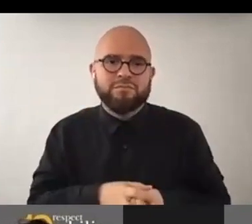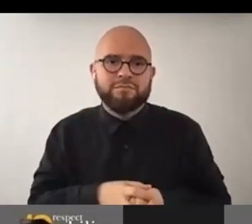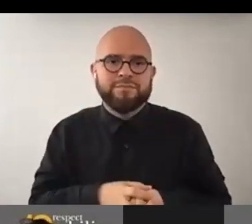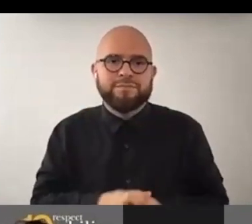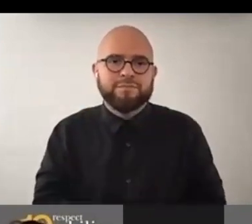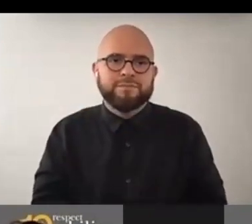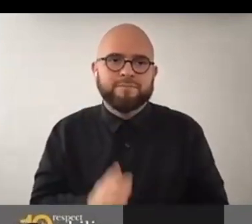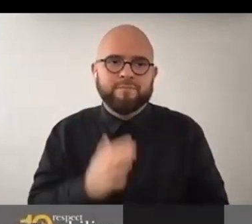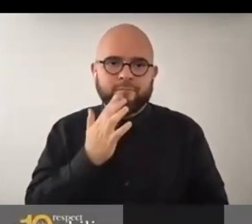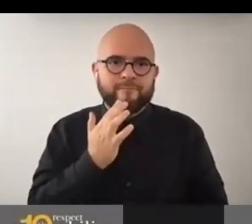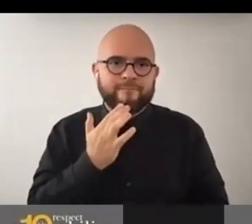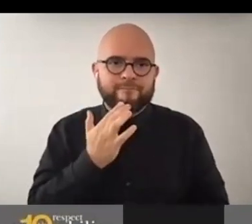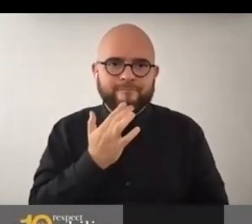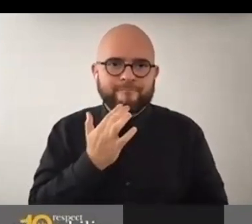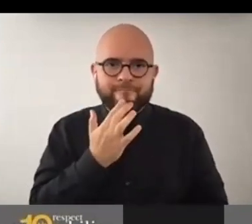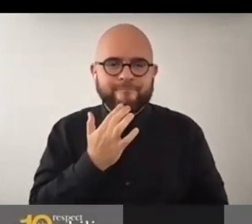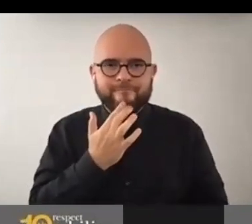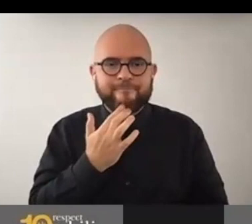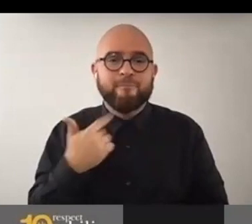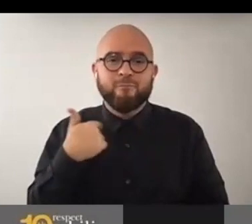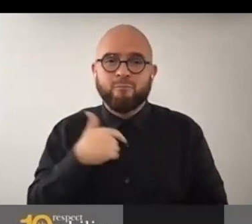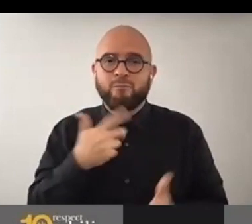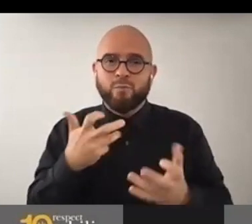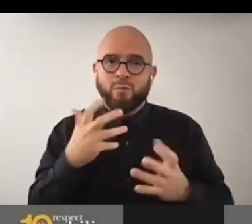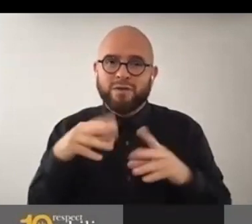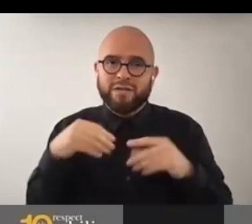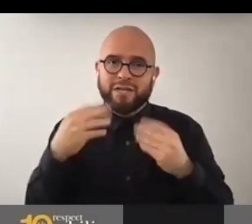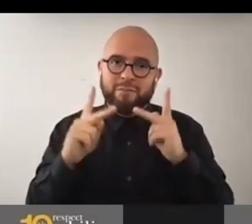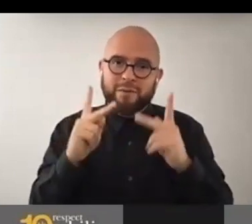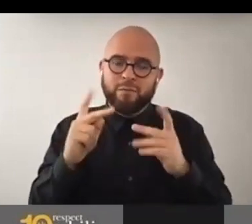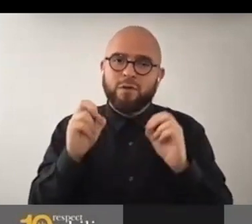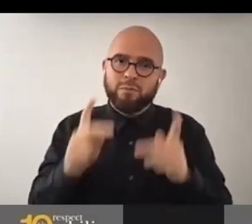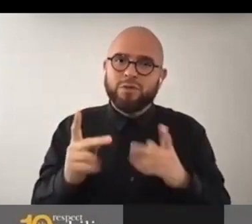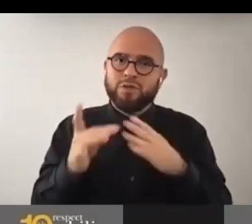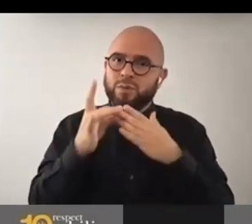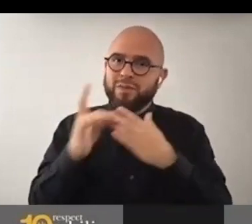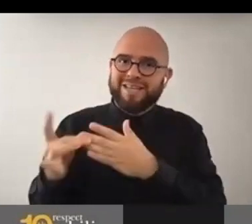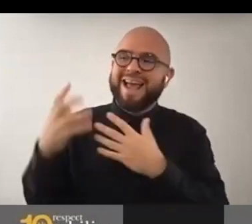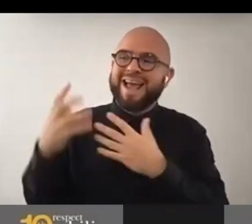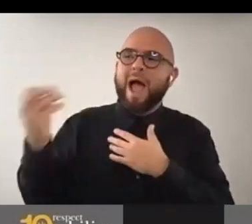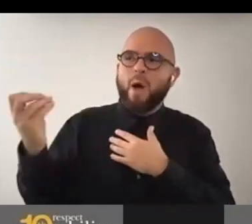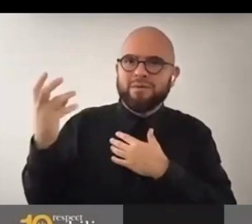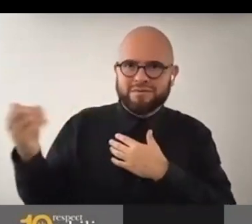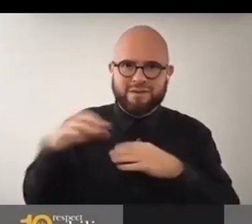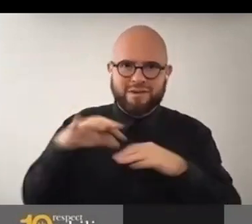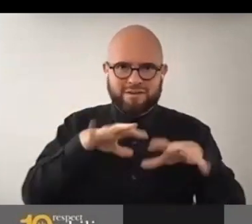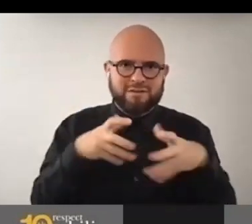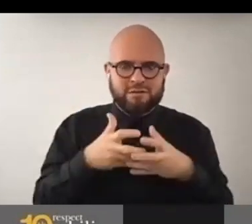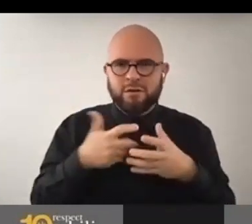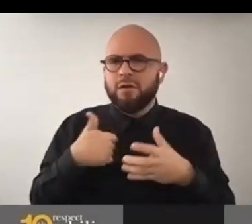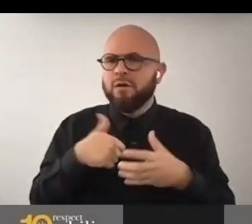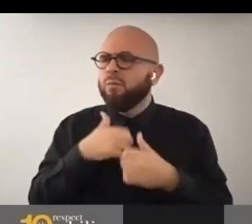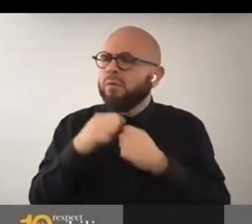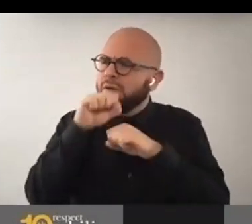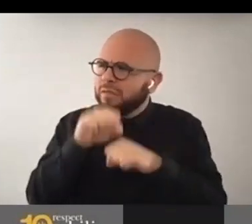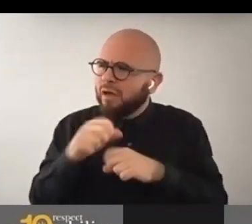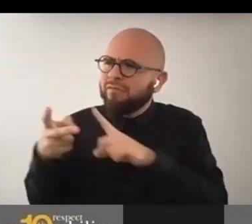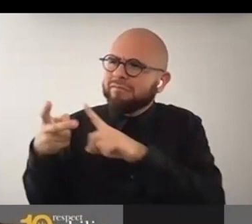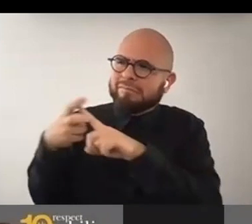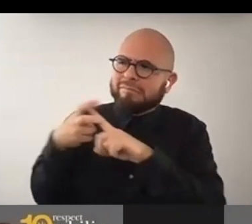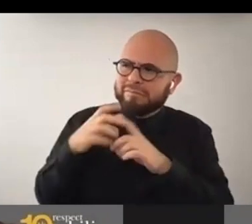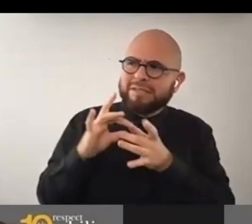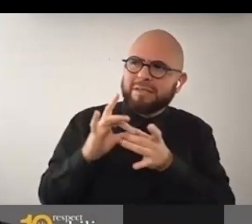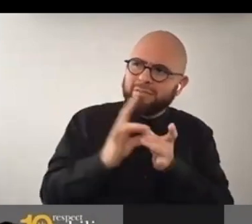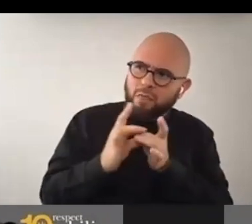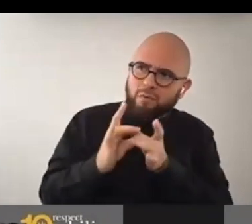opportunity to lead in this space outside of us. We love bringing people into the fellowship. We also love holding on to them and